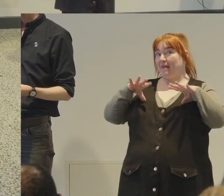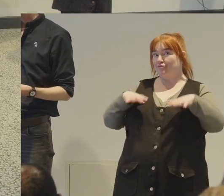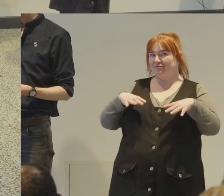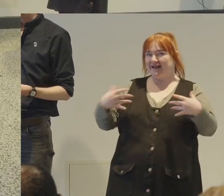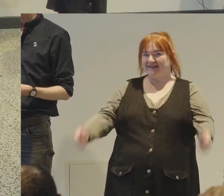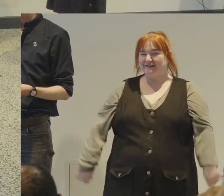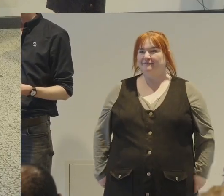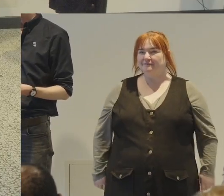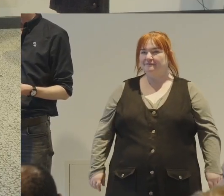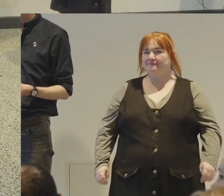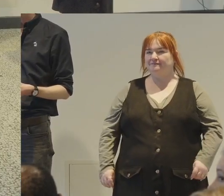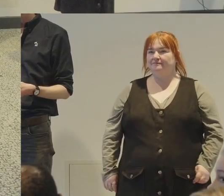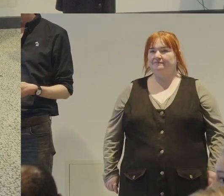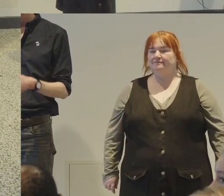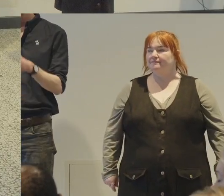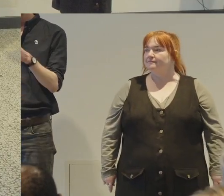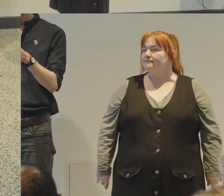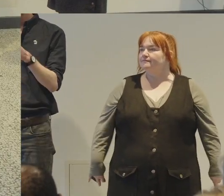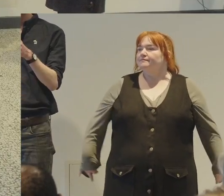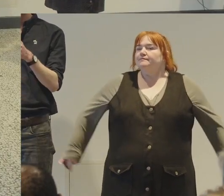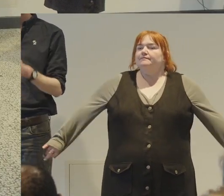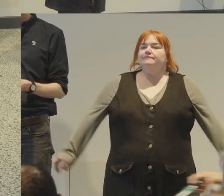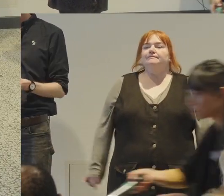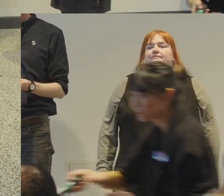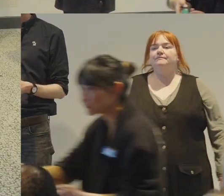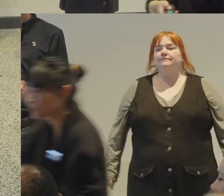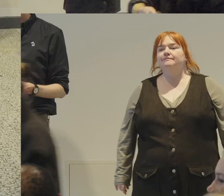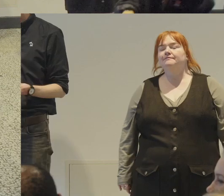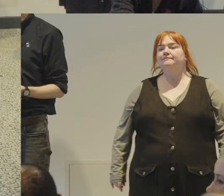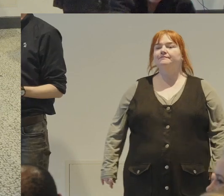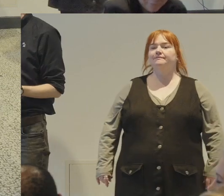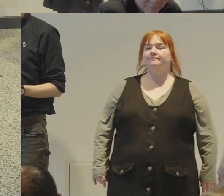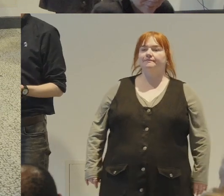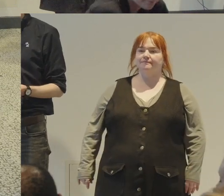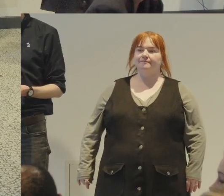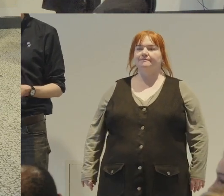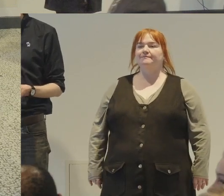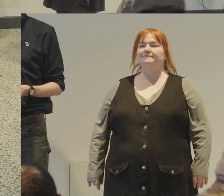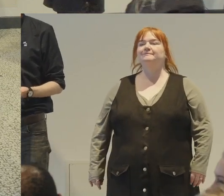last question. Maybe in the...